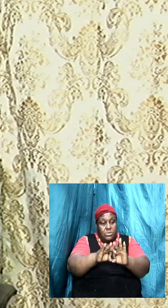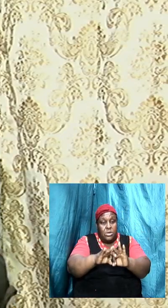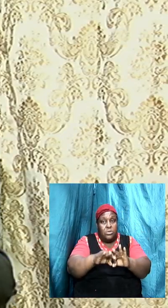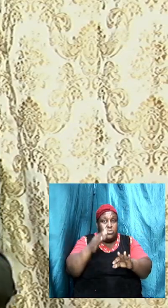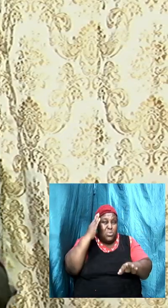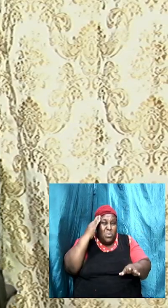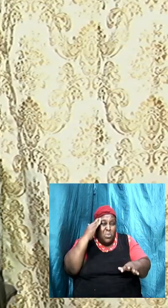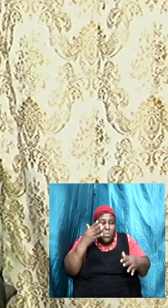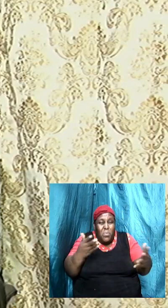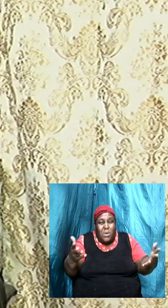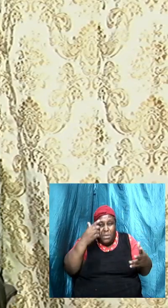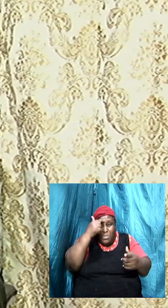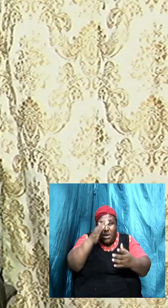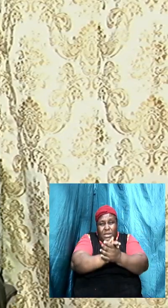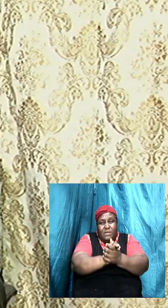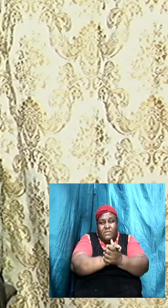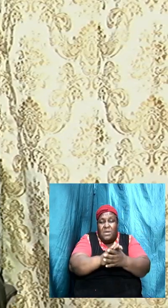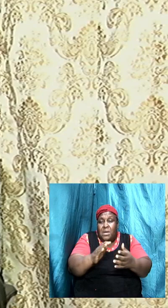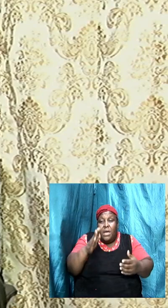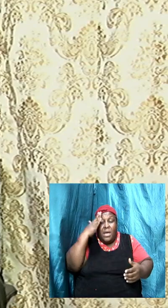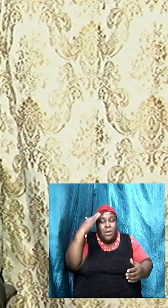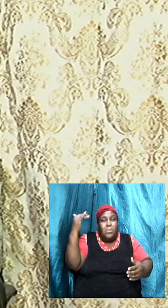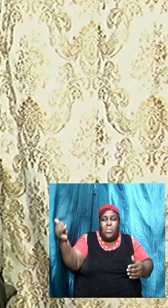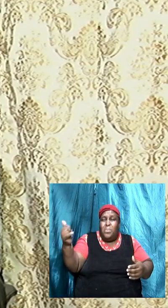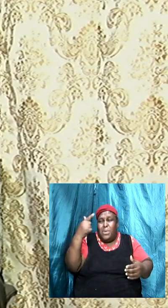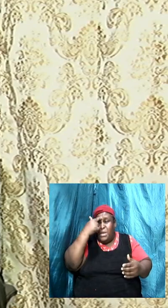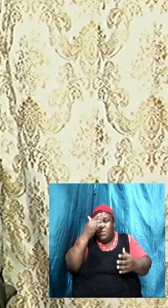we believe it.